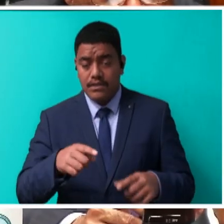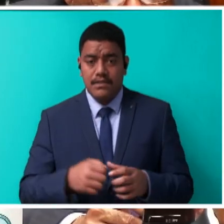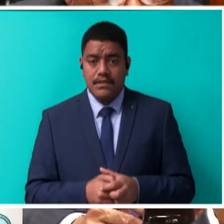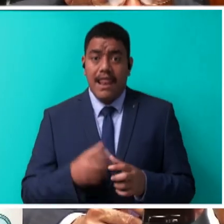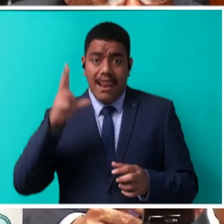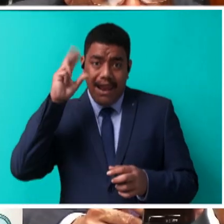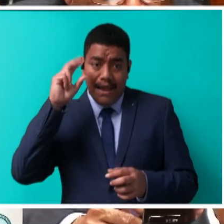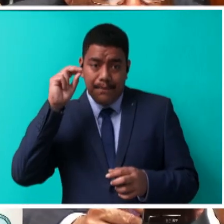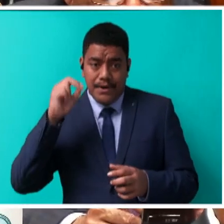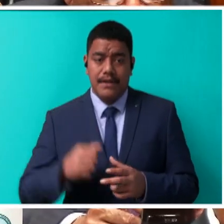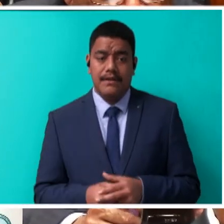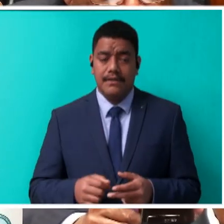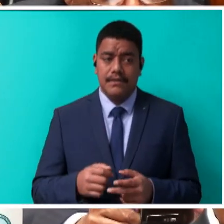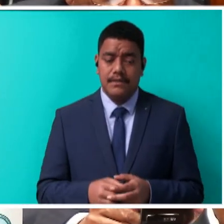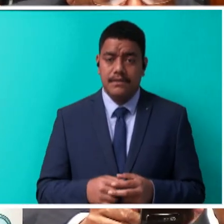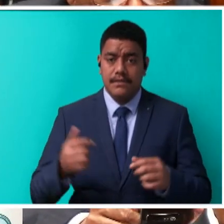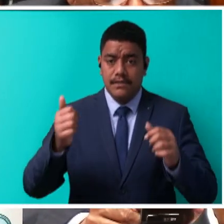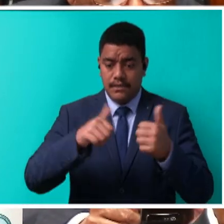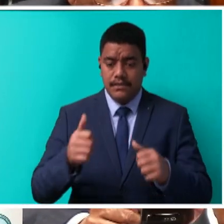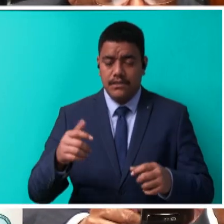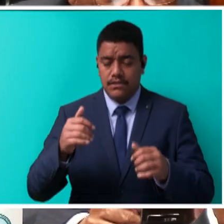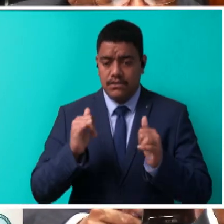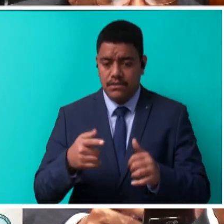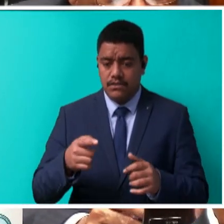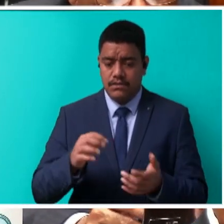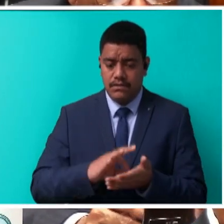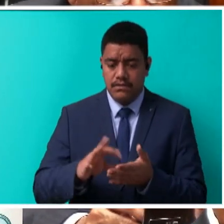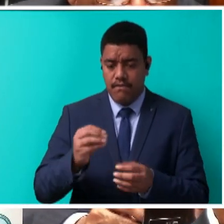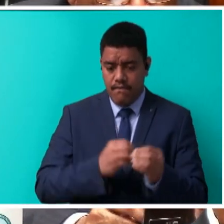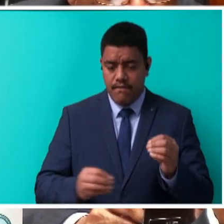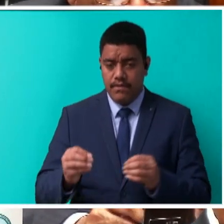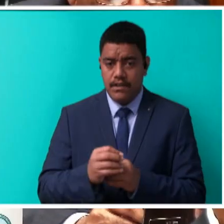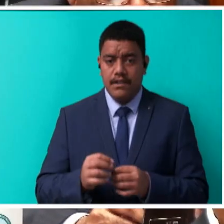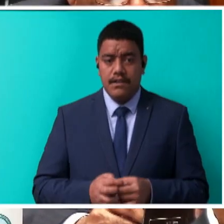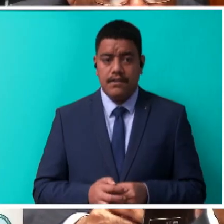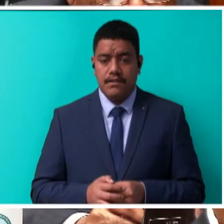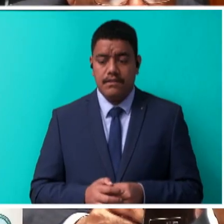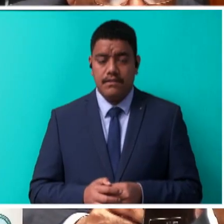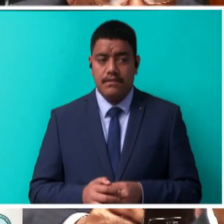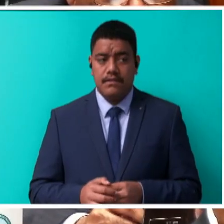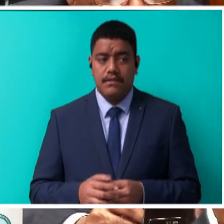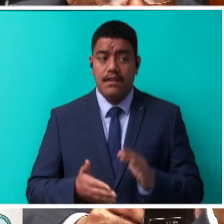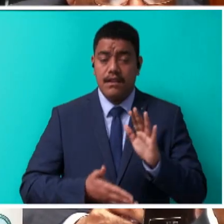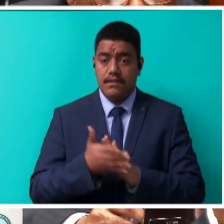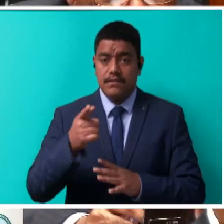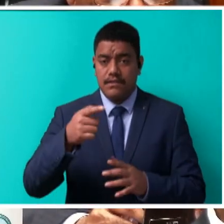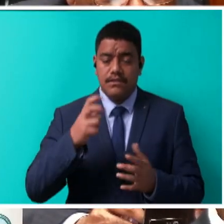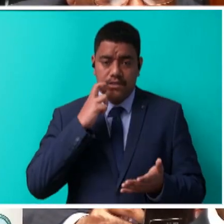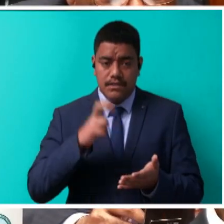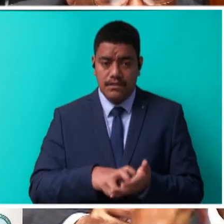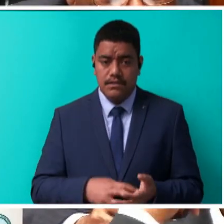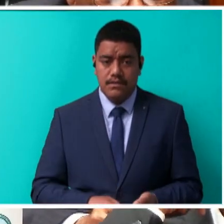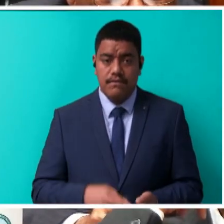library, modernized judges' chambers and secretary's office with updated technology, enhanced registries and